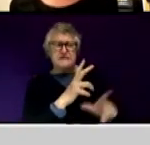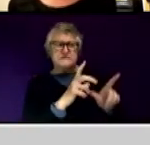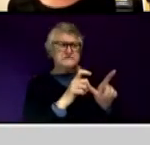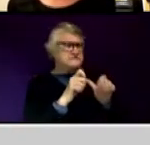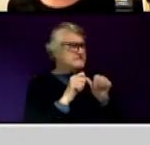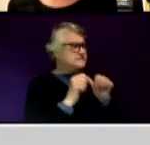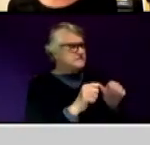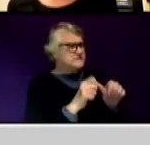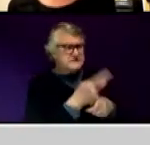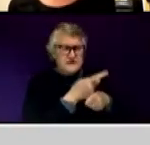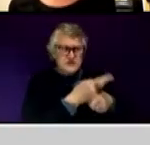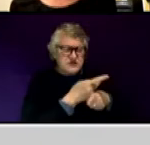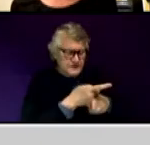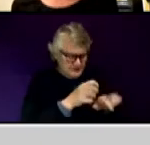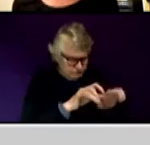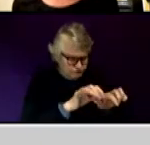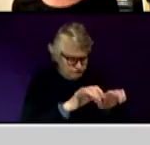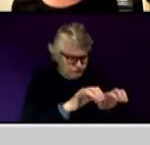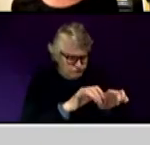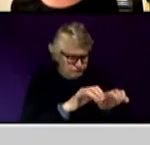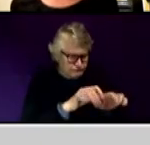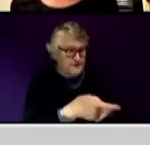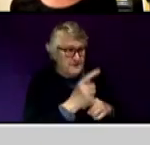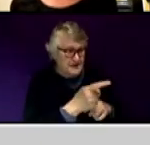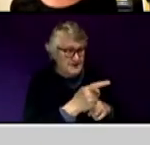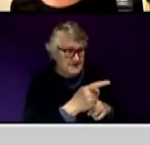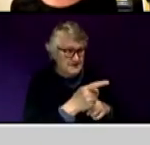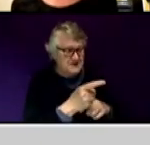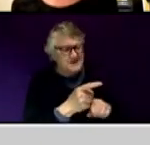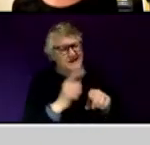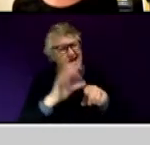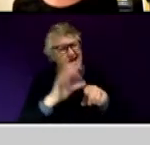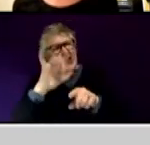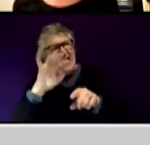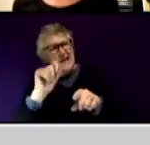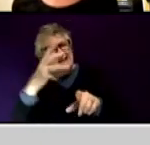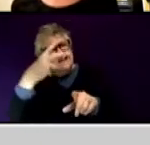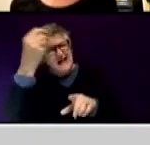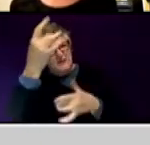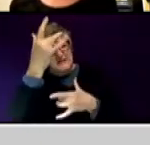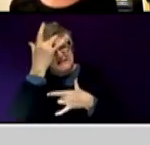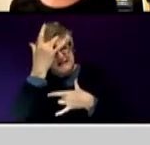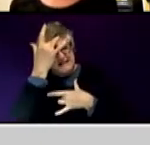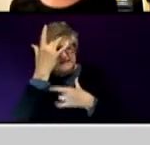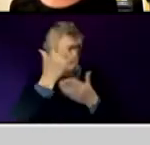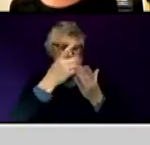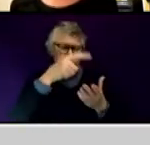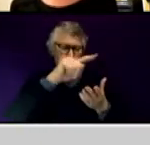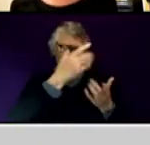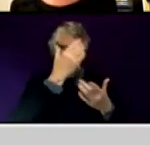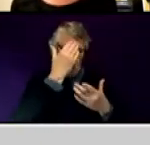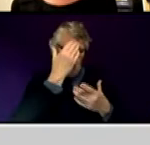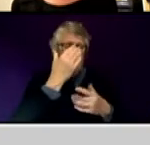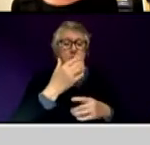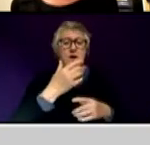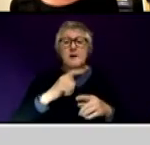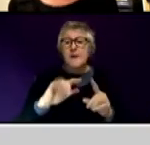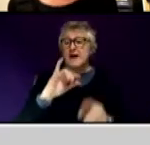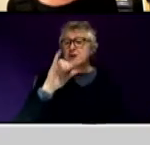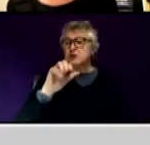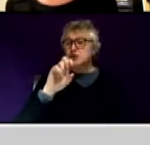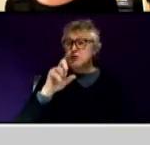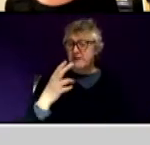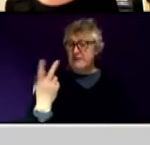is out sick, as some of you may know. So Judith and I can get together and post the minutes